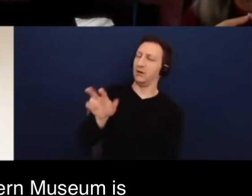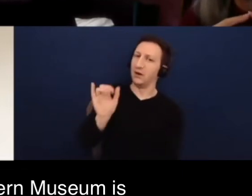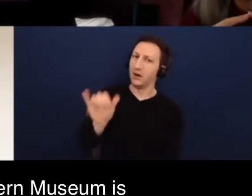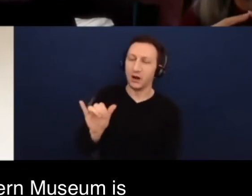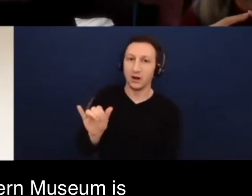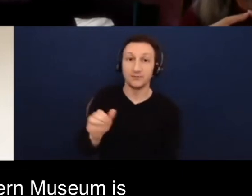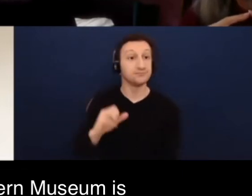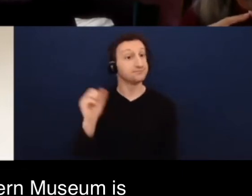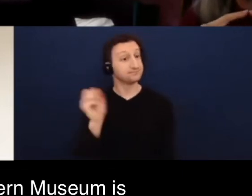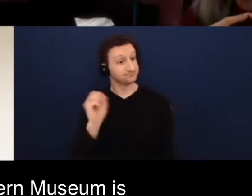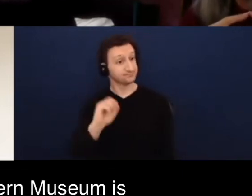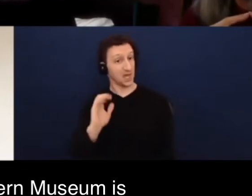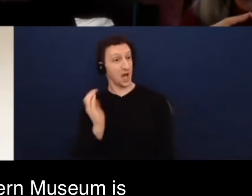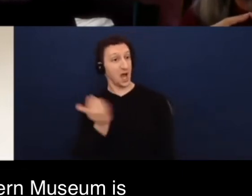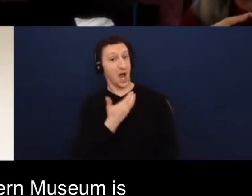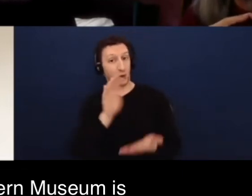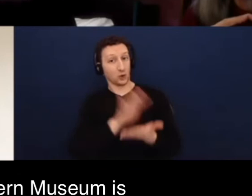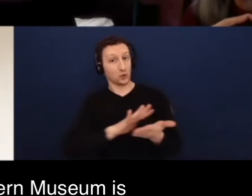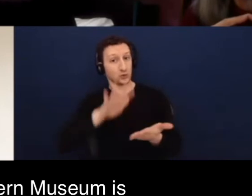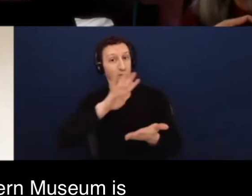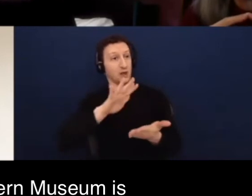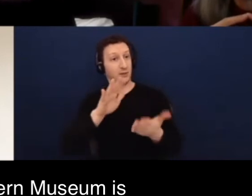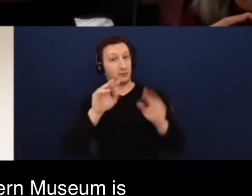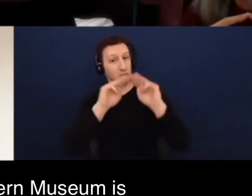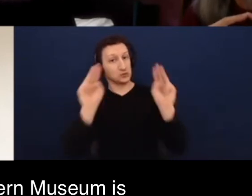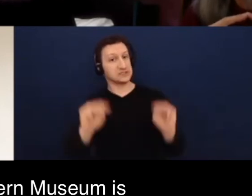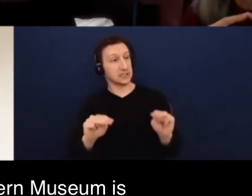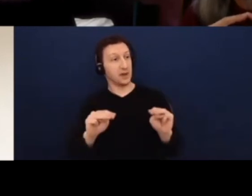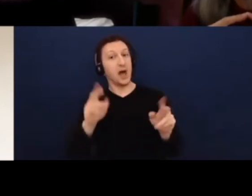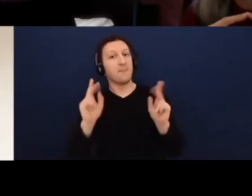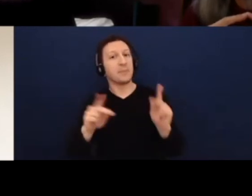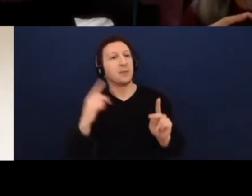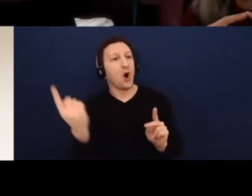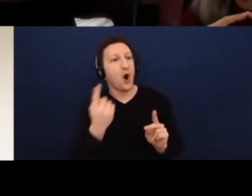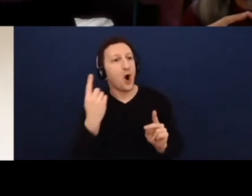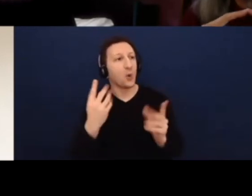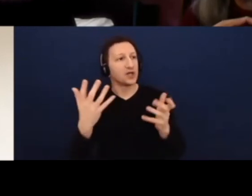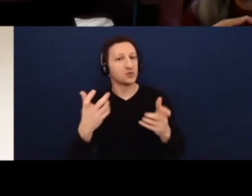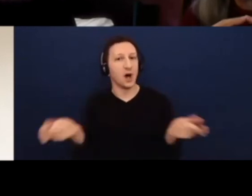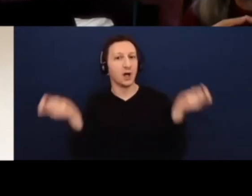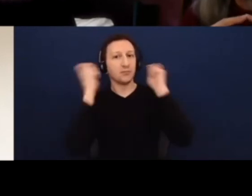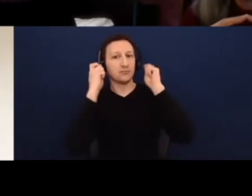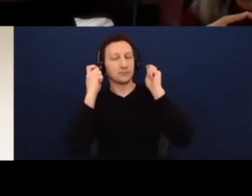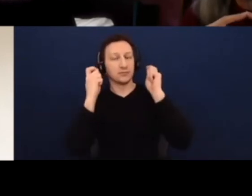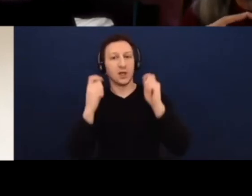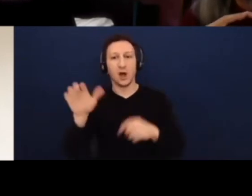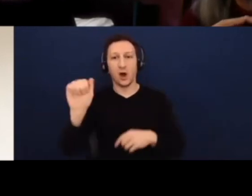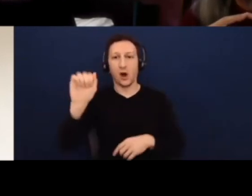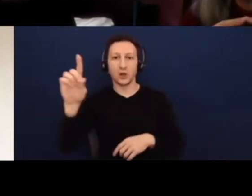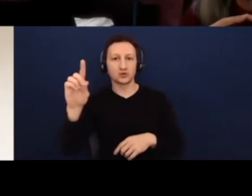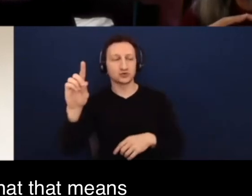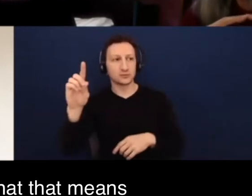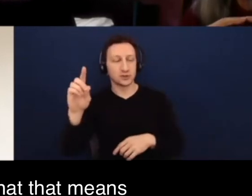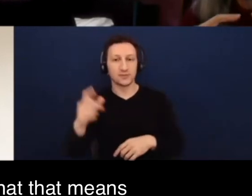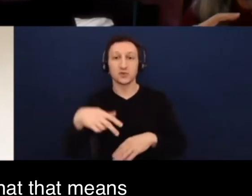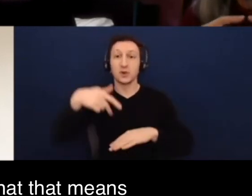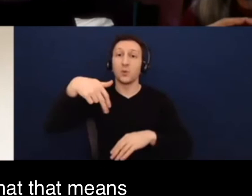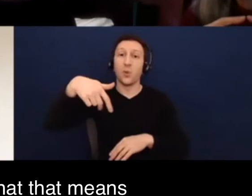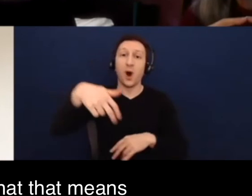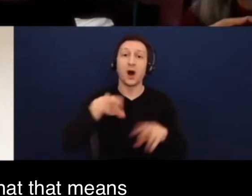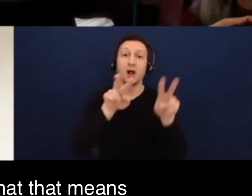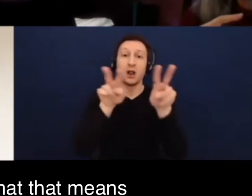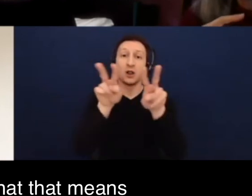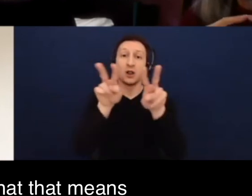tour at the Modern Museum is the audio described tour. Mhm. So I thought that was very important, because what that